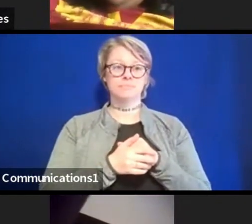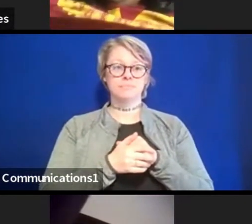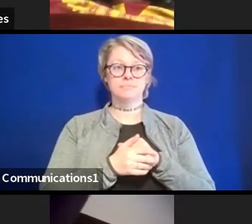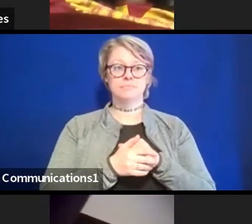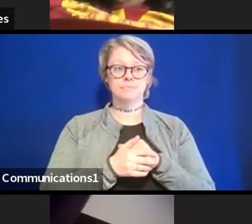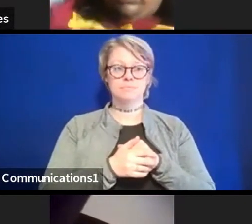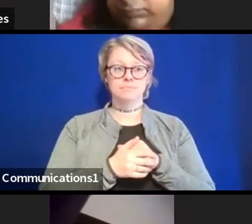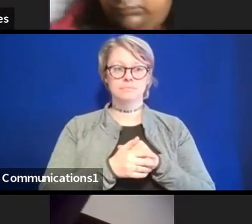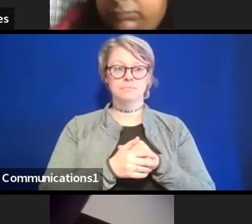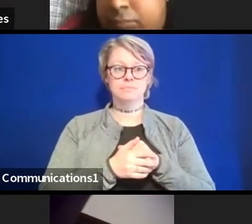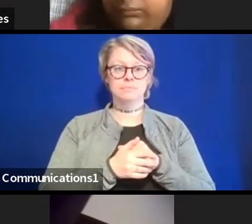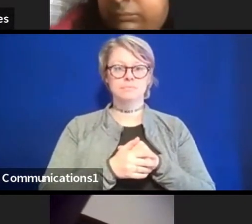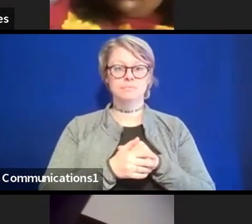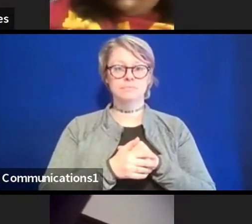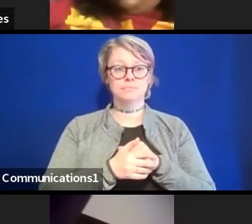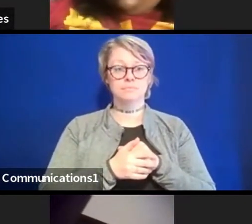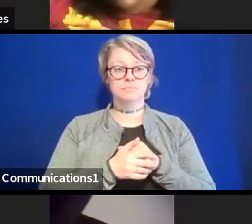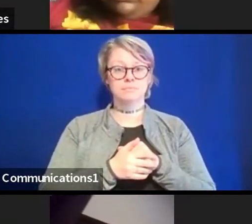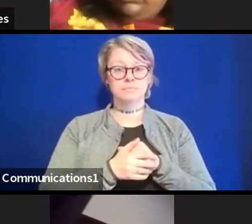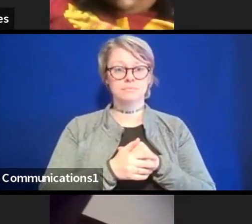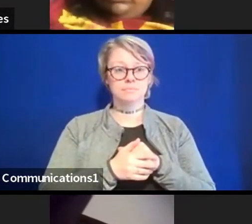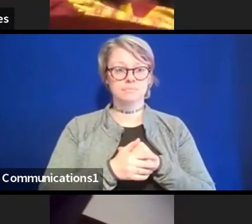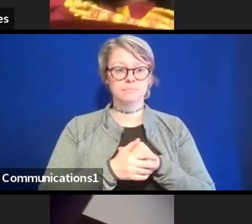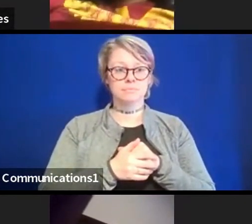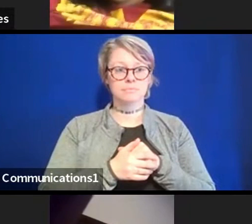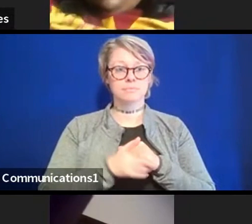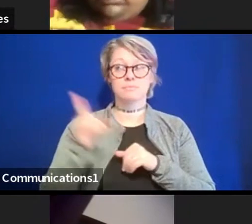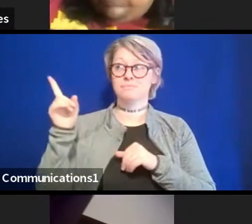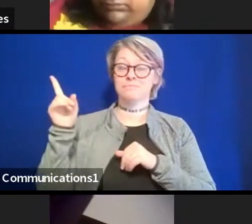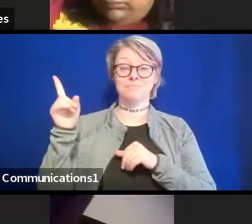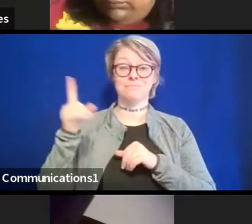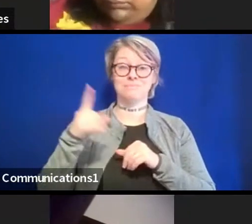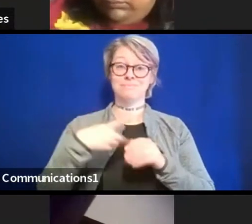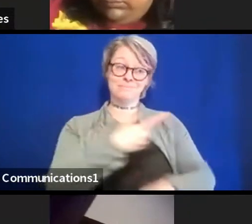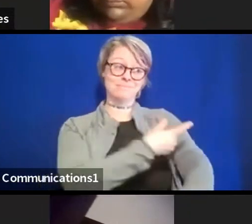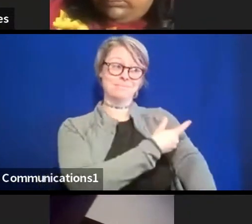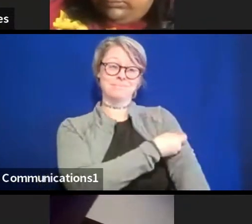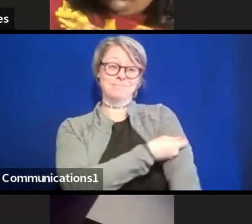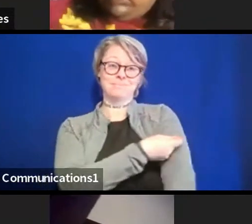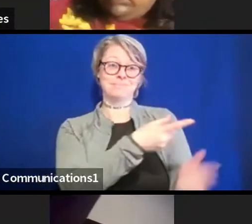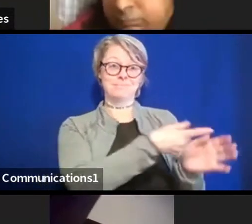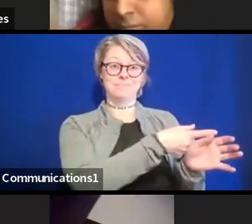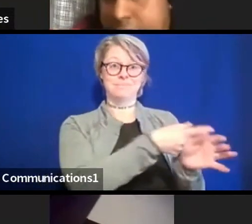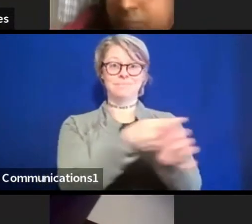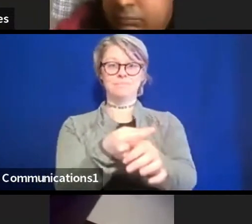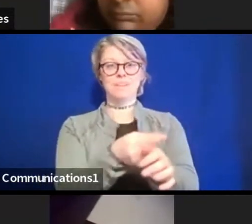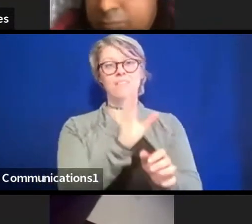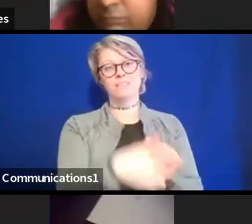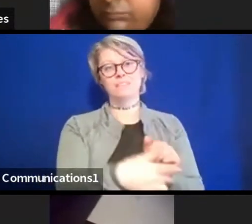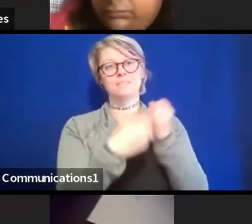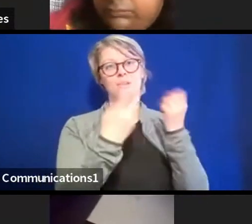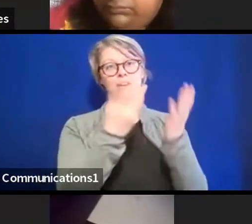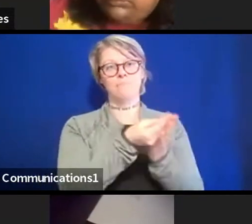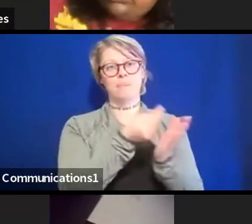pretty cost effective. It's a lot less expensive than taking care of us.